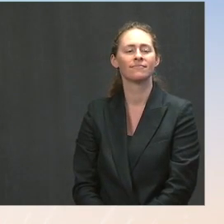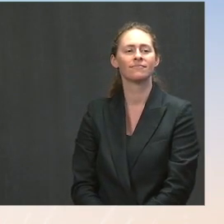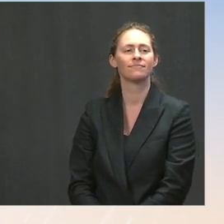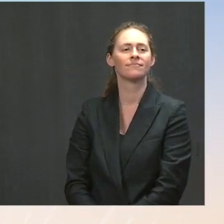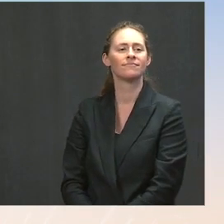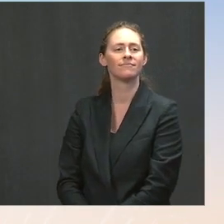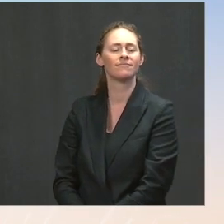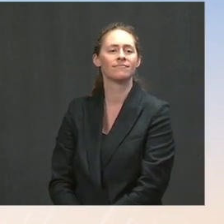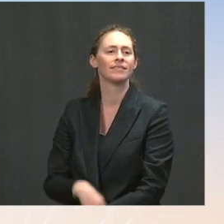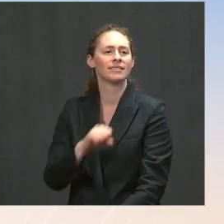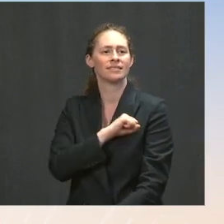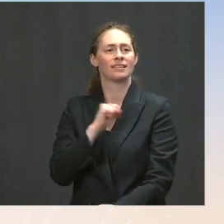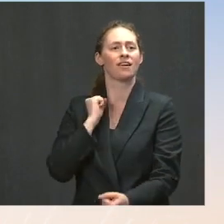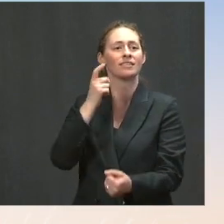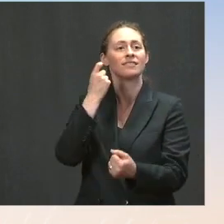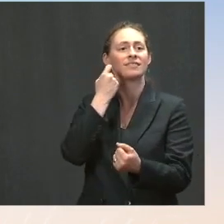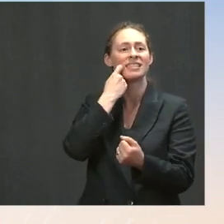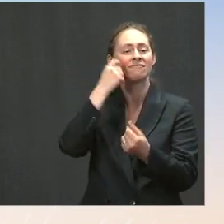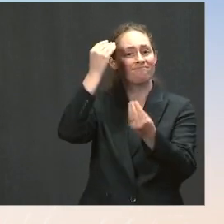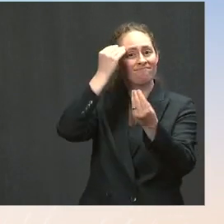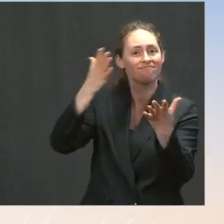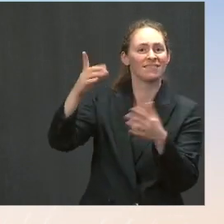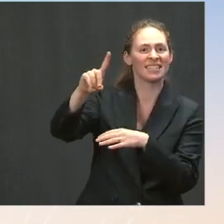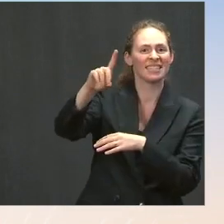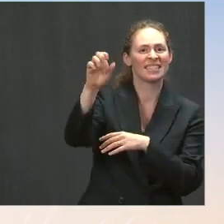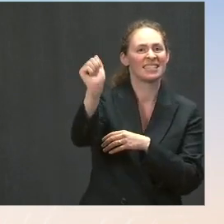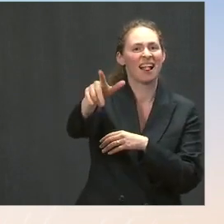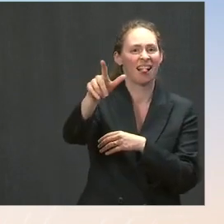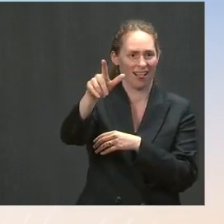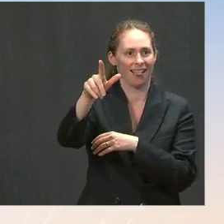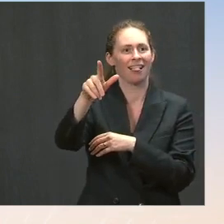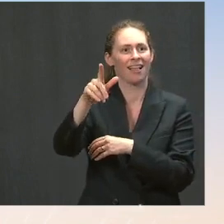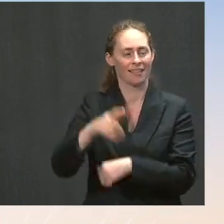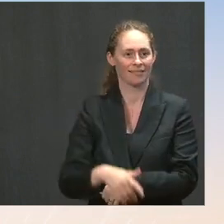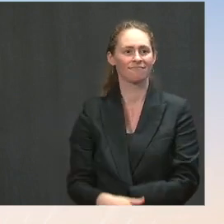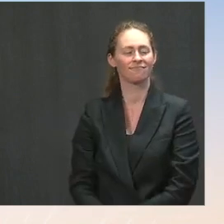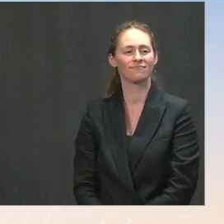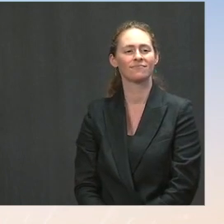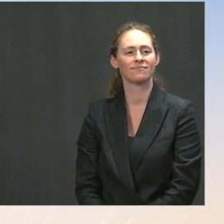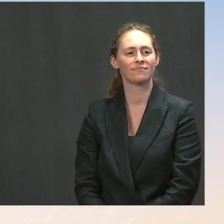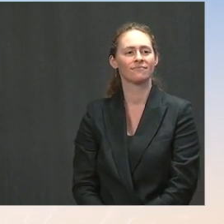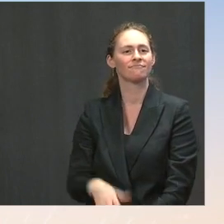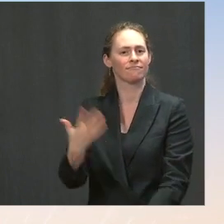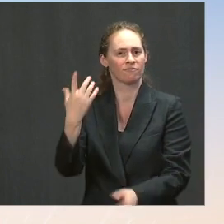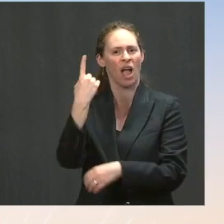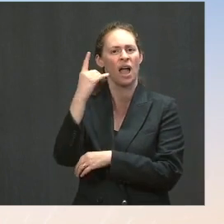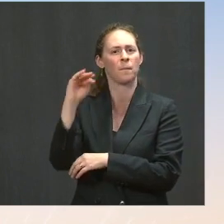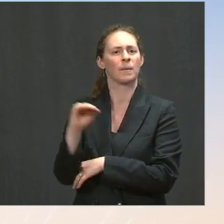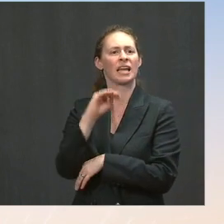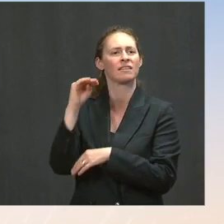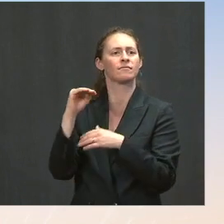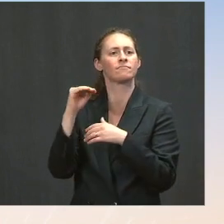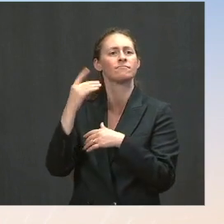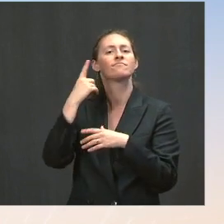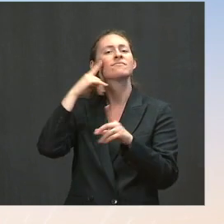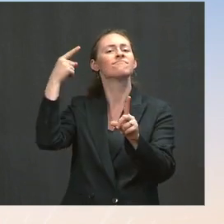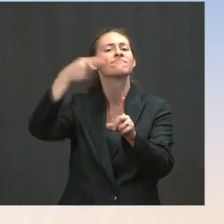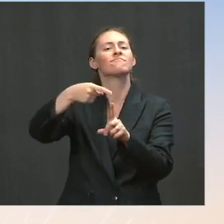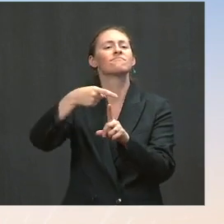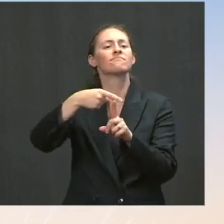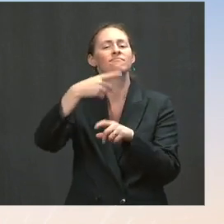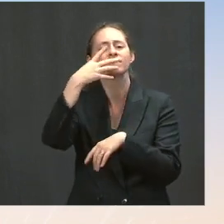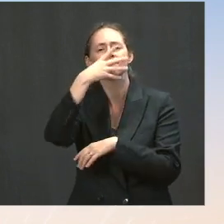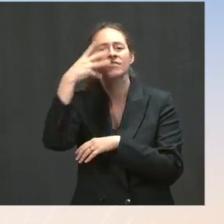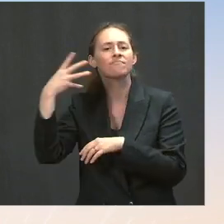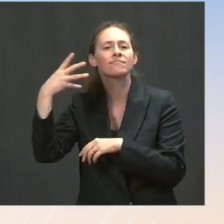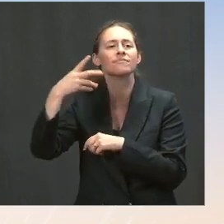Police security funding. It does include about $1 billion for the special immigrant visa program. Does the White House support that deal between Leahy and Shelby? We